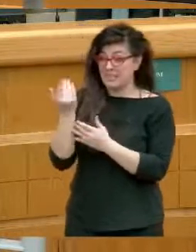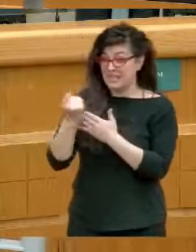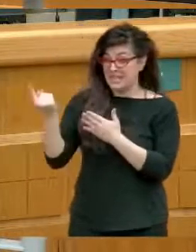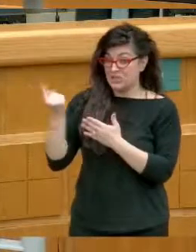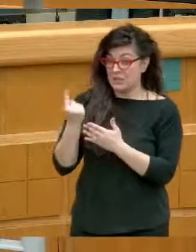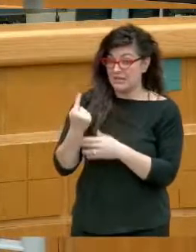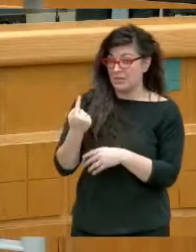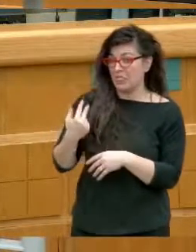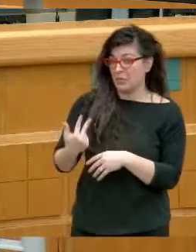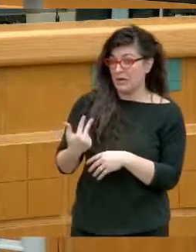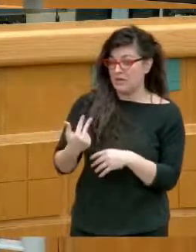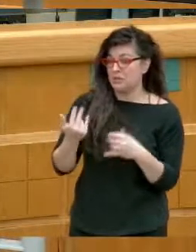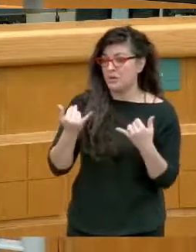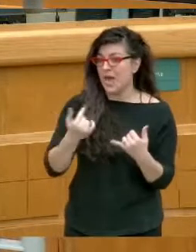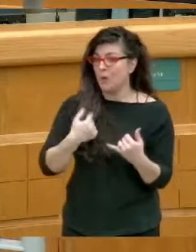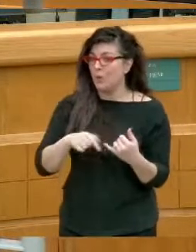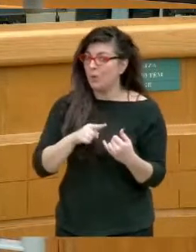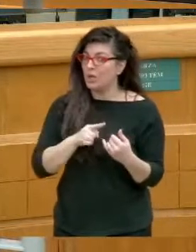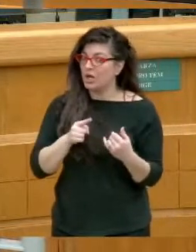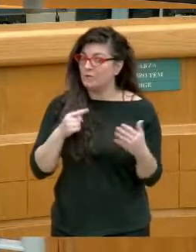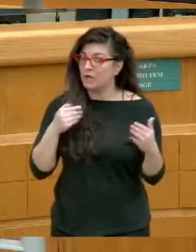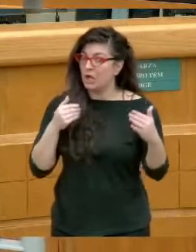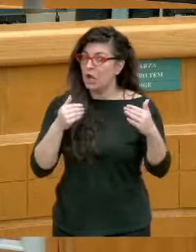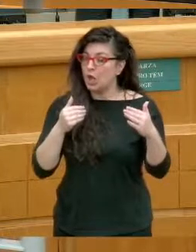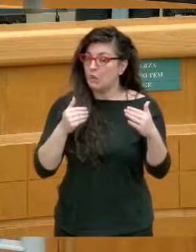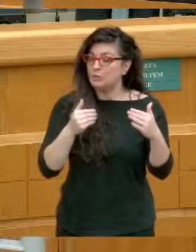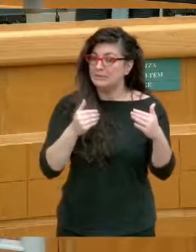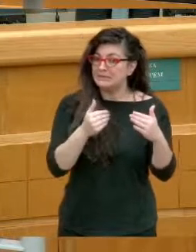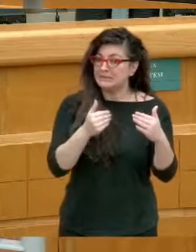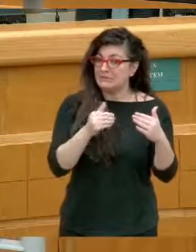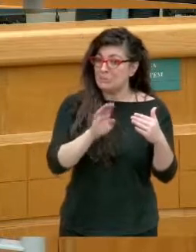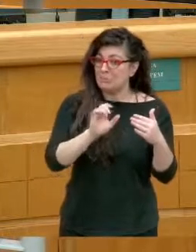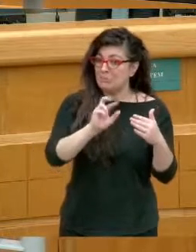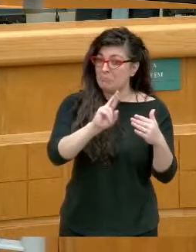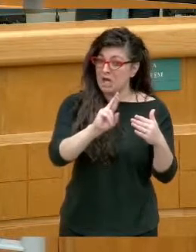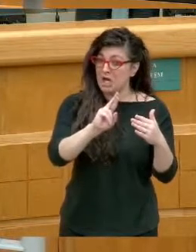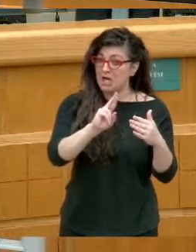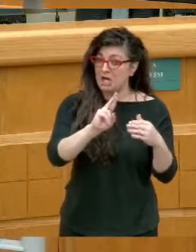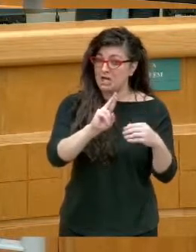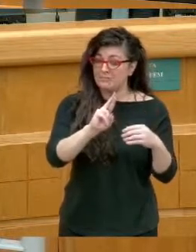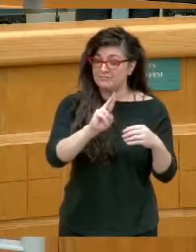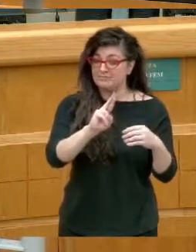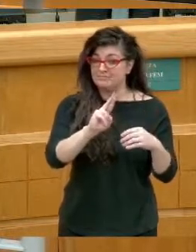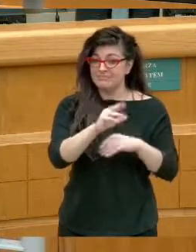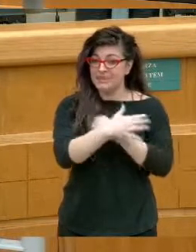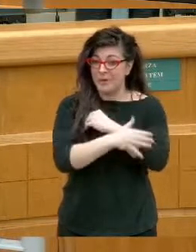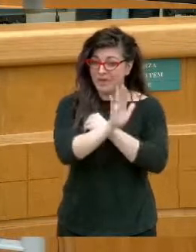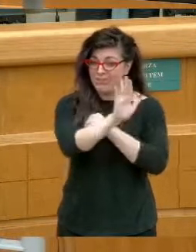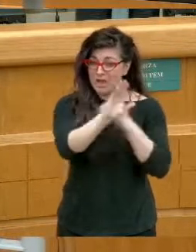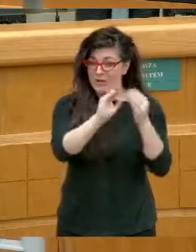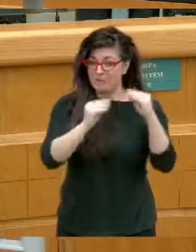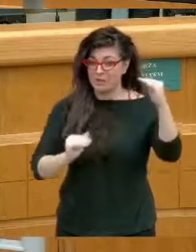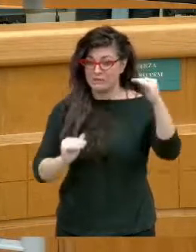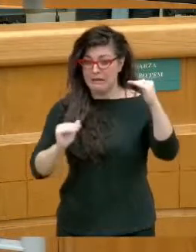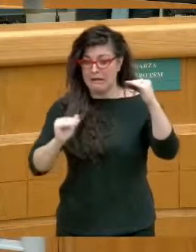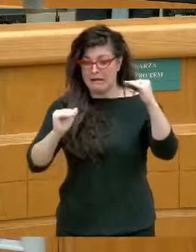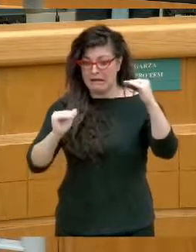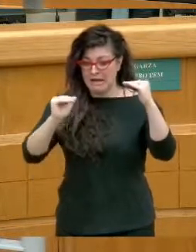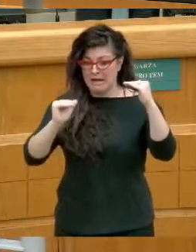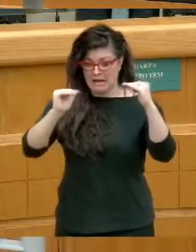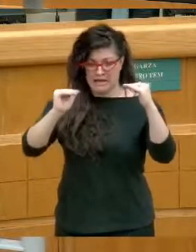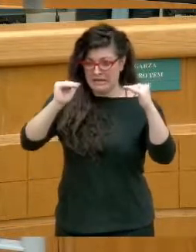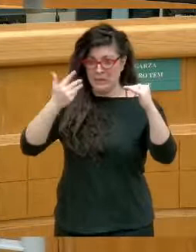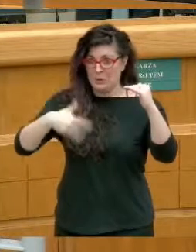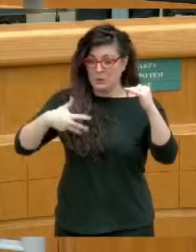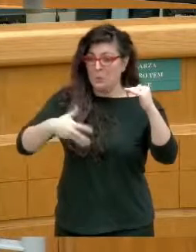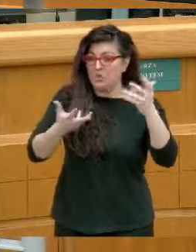to Bexar County, and that's something that we kind of don't want to happen. So hopefully this is a wake-up call for all of us